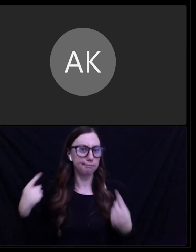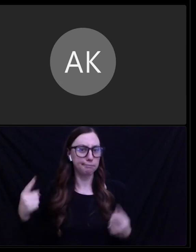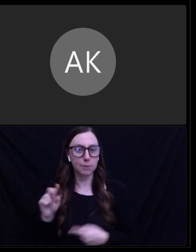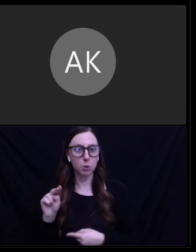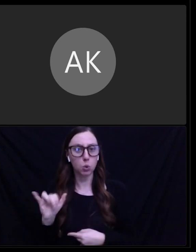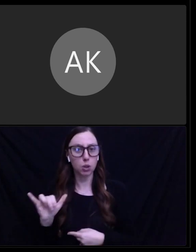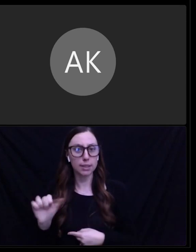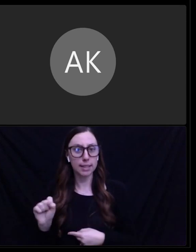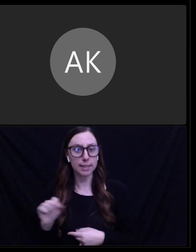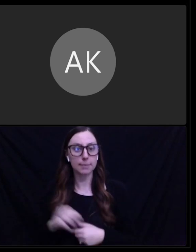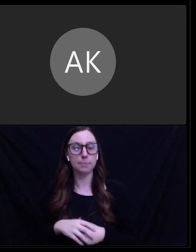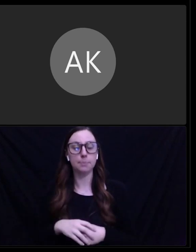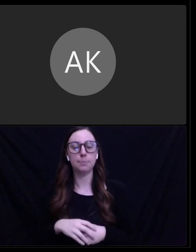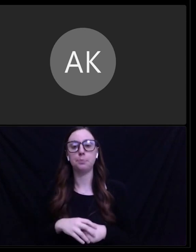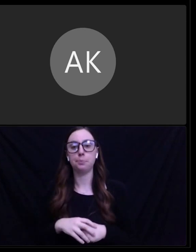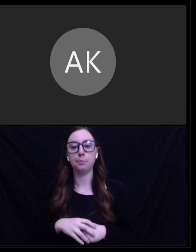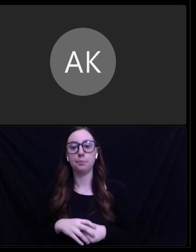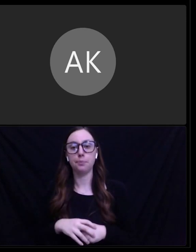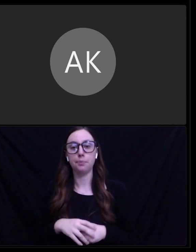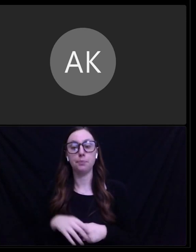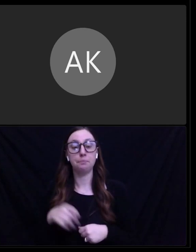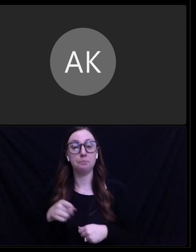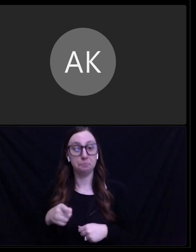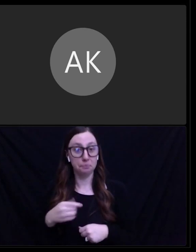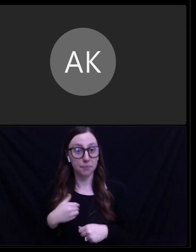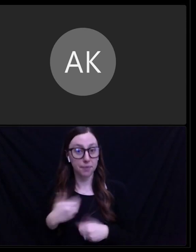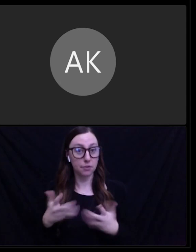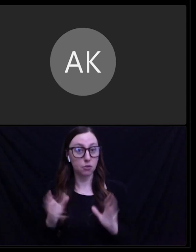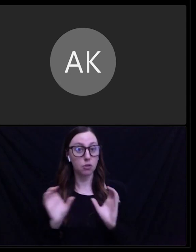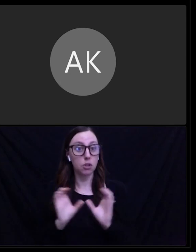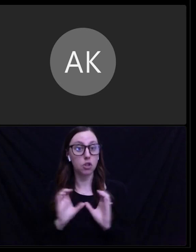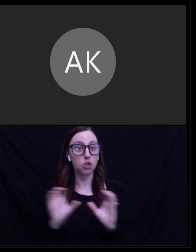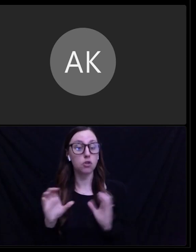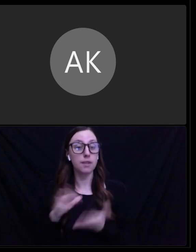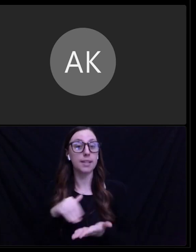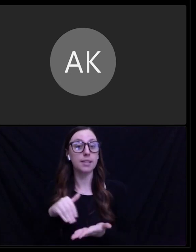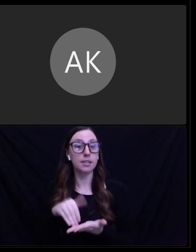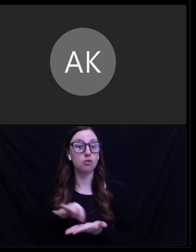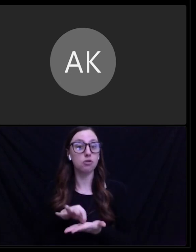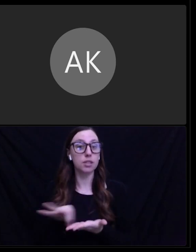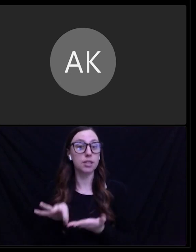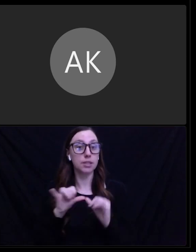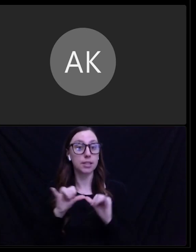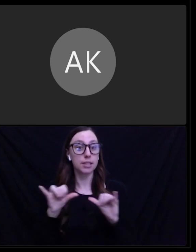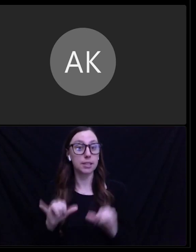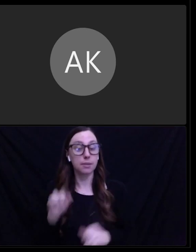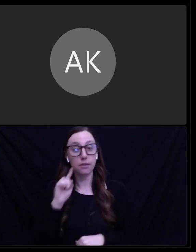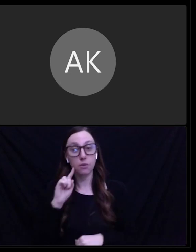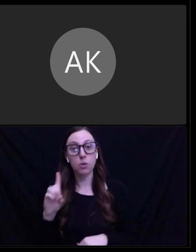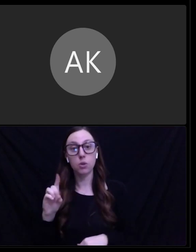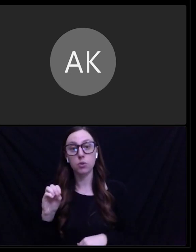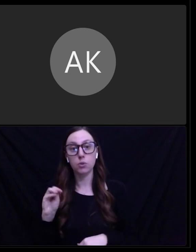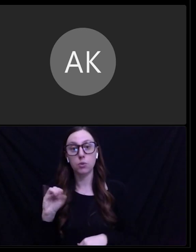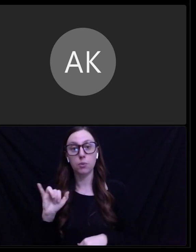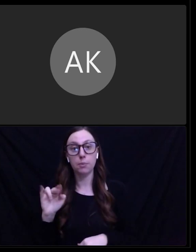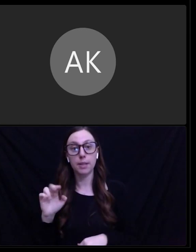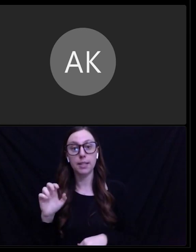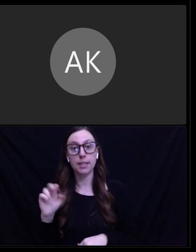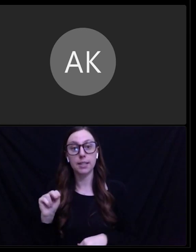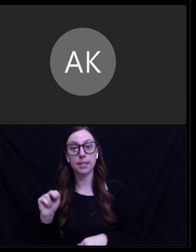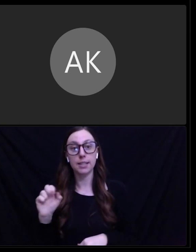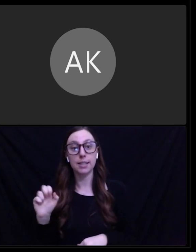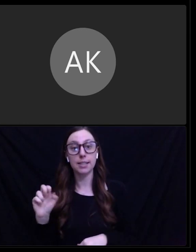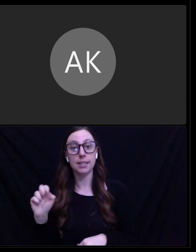They already have a certified central count system for Dominion and ES&S. which is